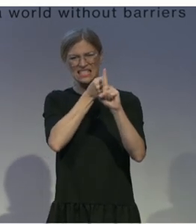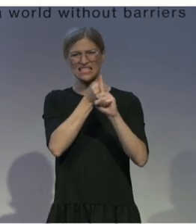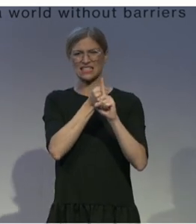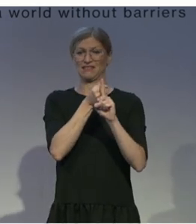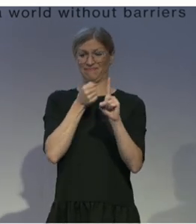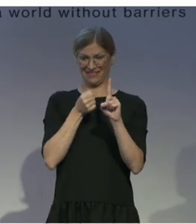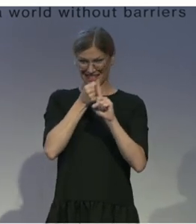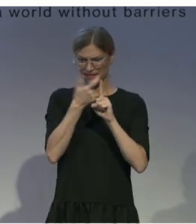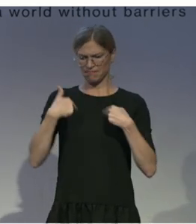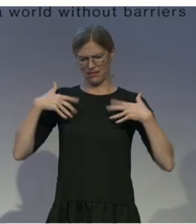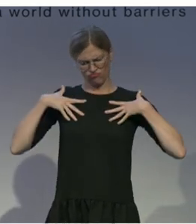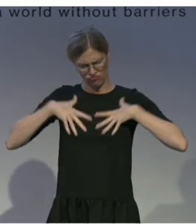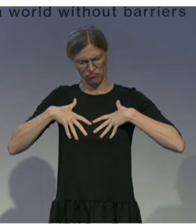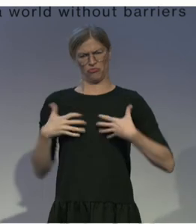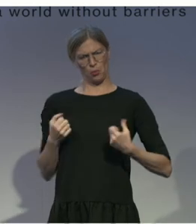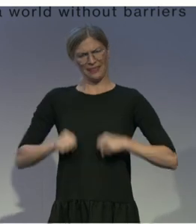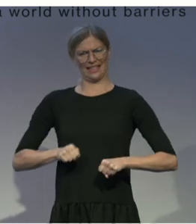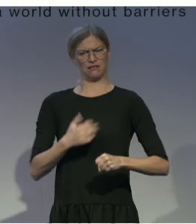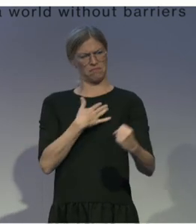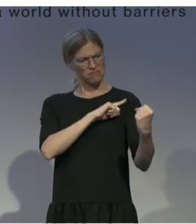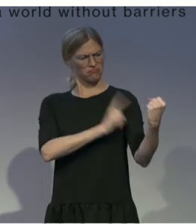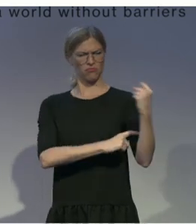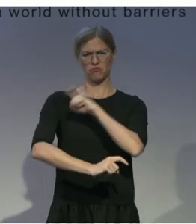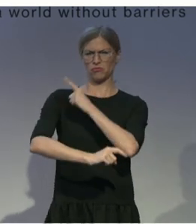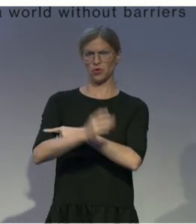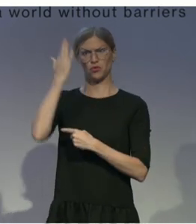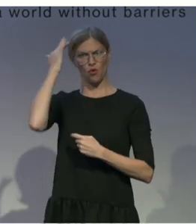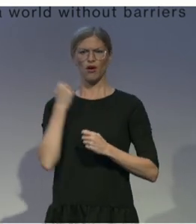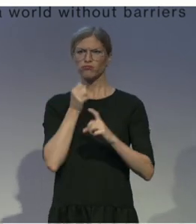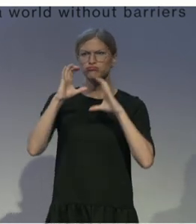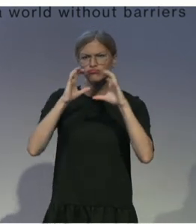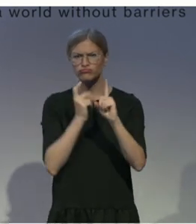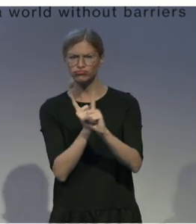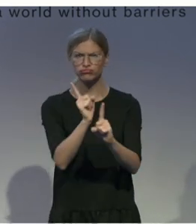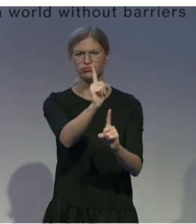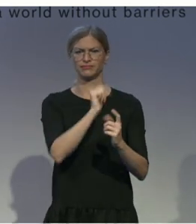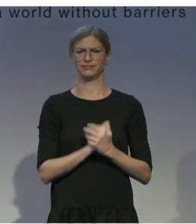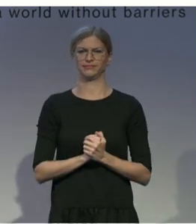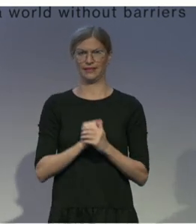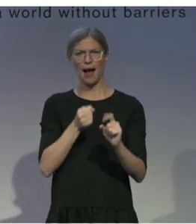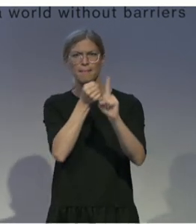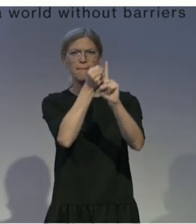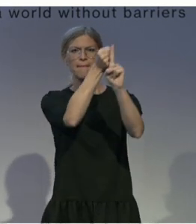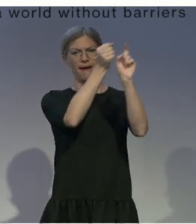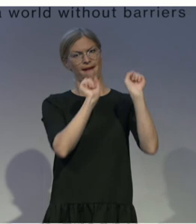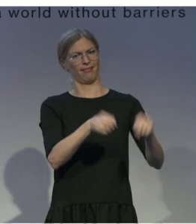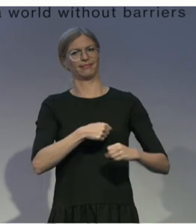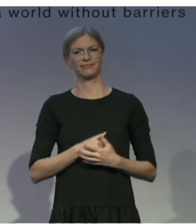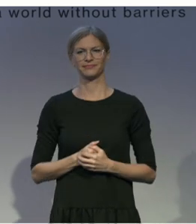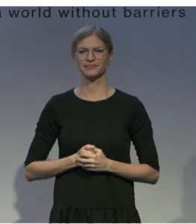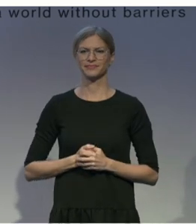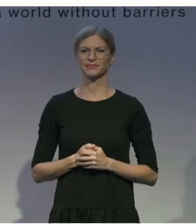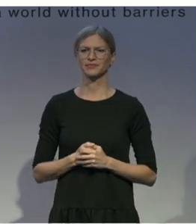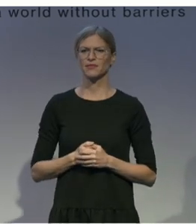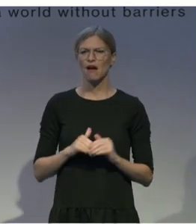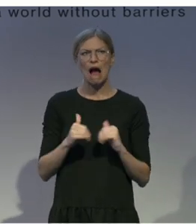focuses on the power of communication in order to do that. This came about because